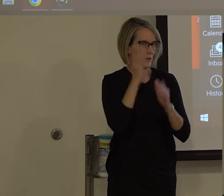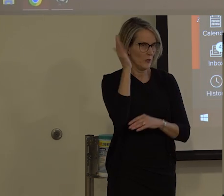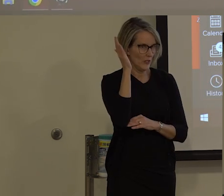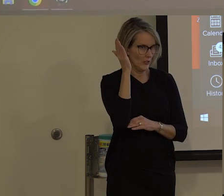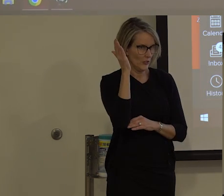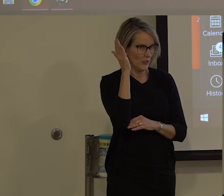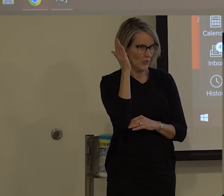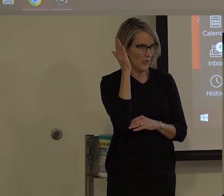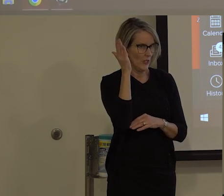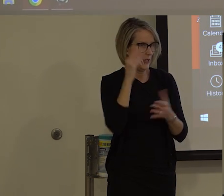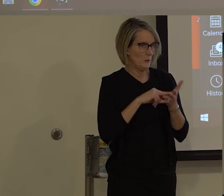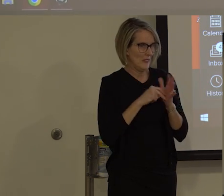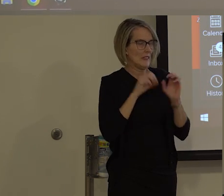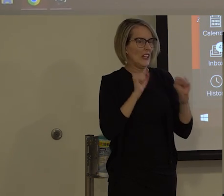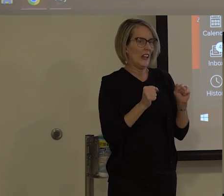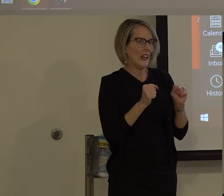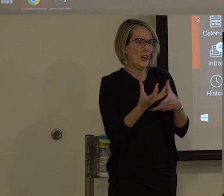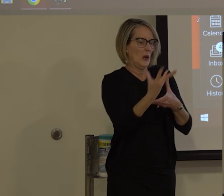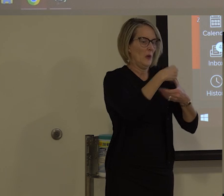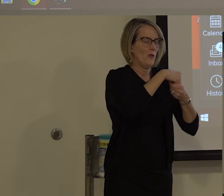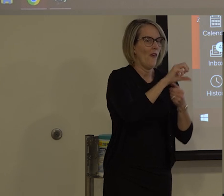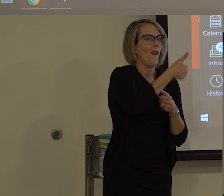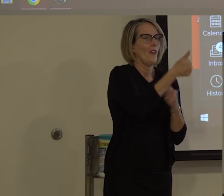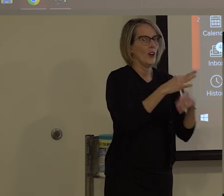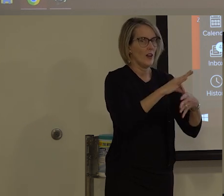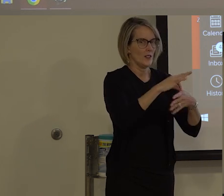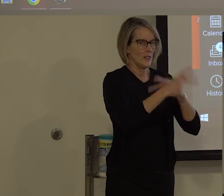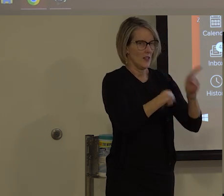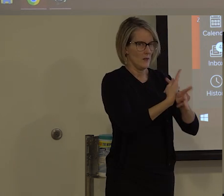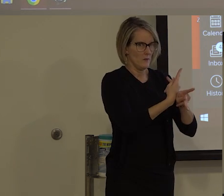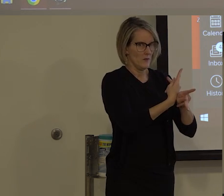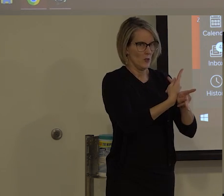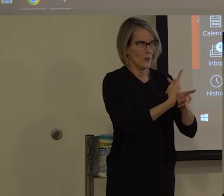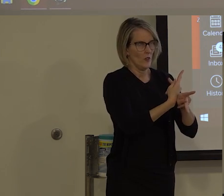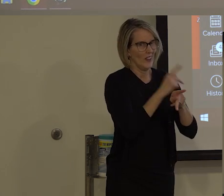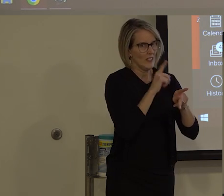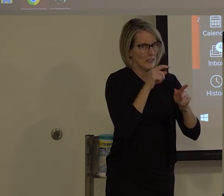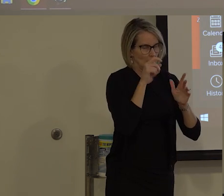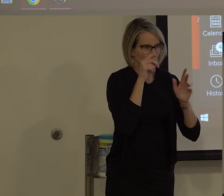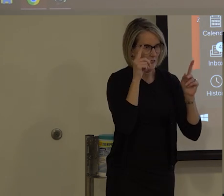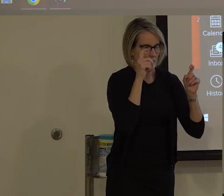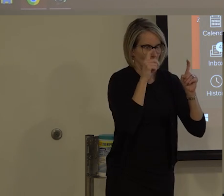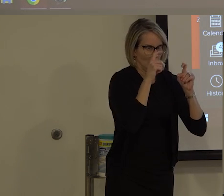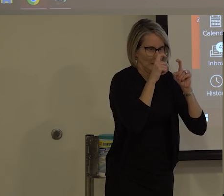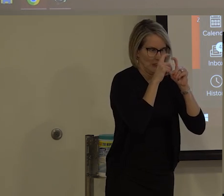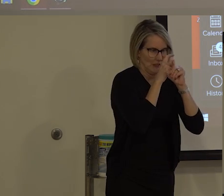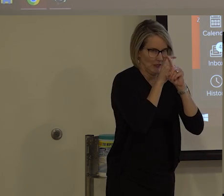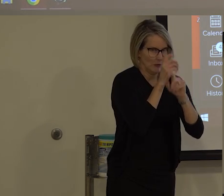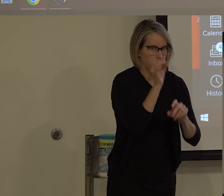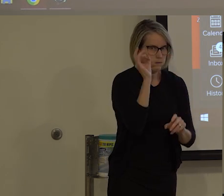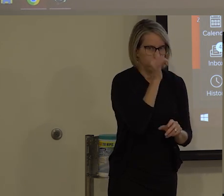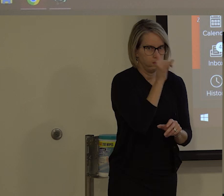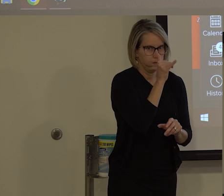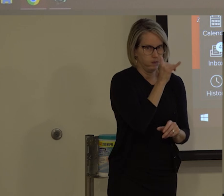they can contain other content types within them. So the complexity of it gets very involved. It also